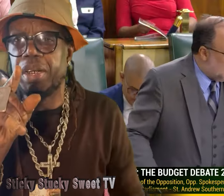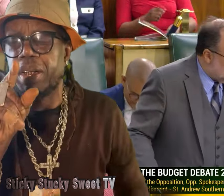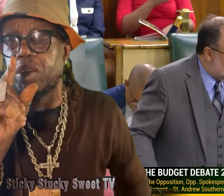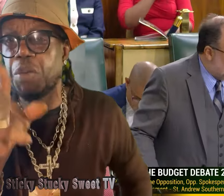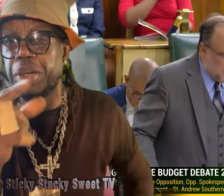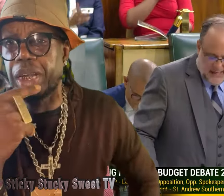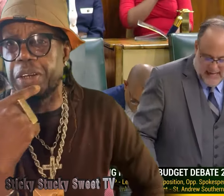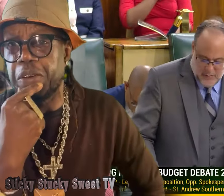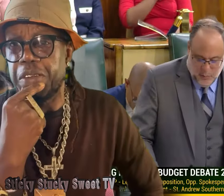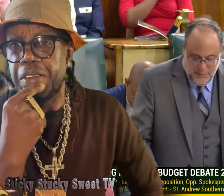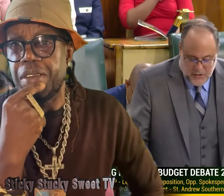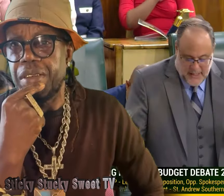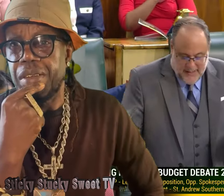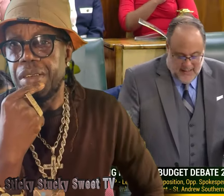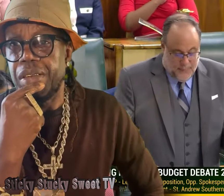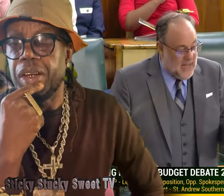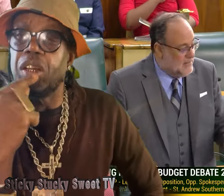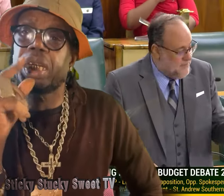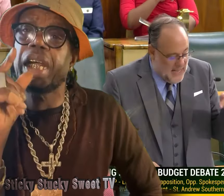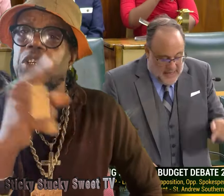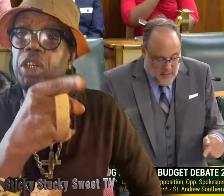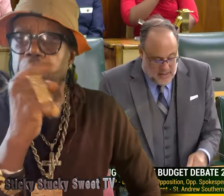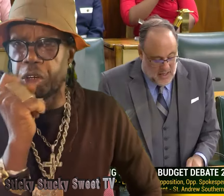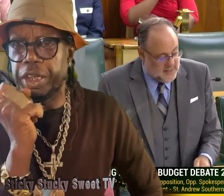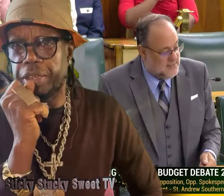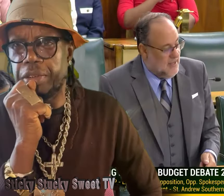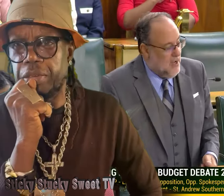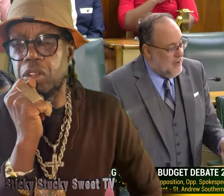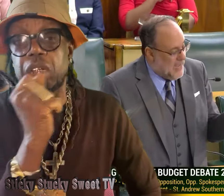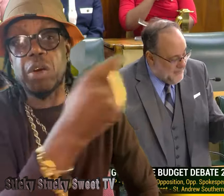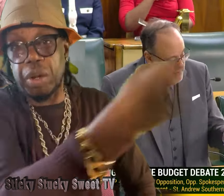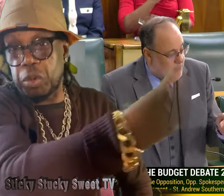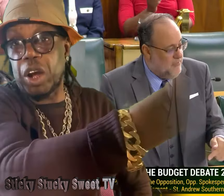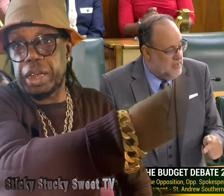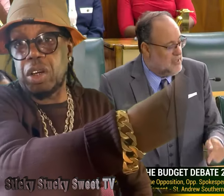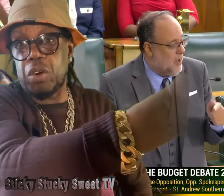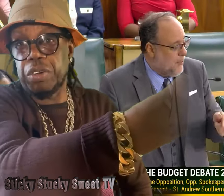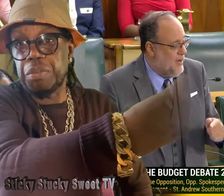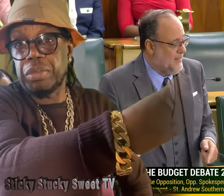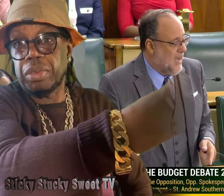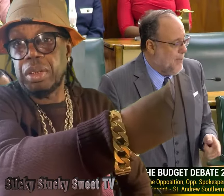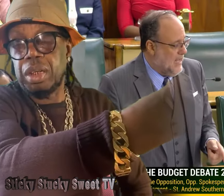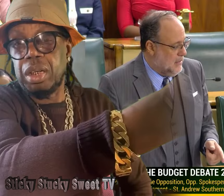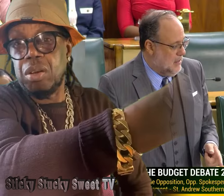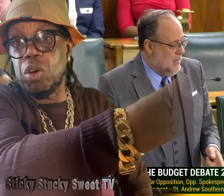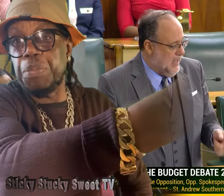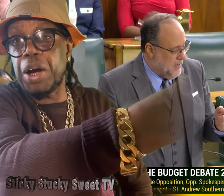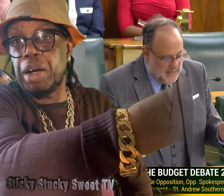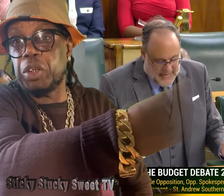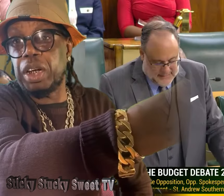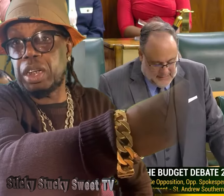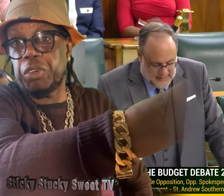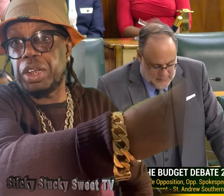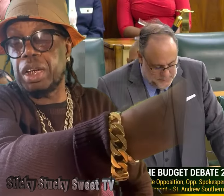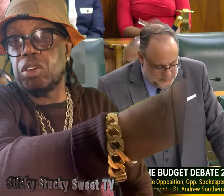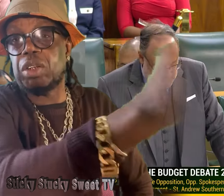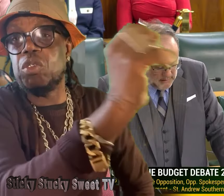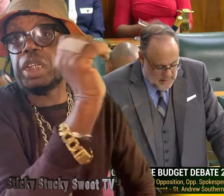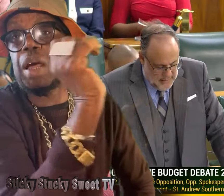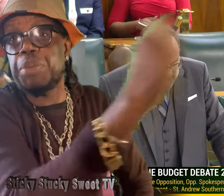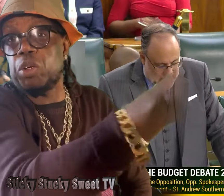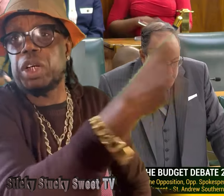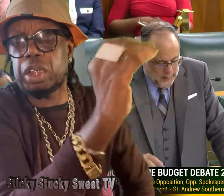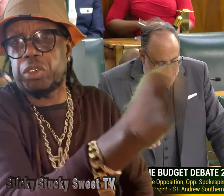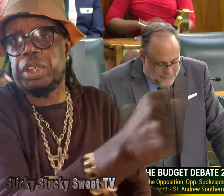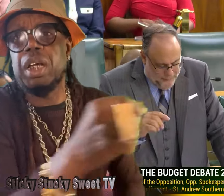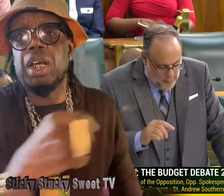what I mean? That's what I'm saying, you know. Just take it to the street. Just like what I'm doing right now. When the parliament on the street and just when